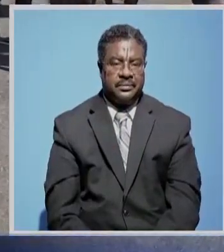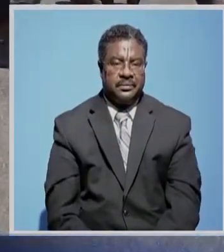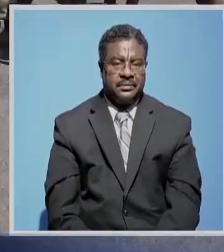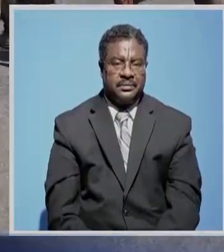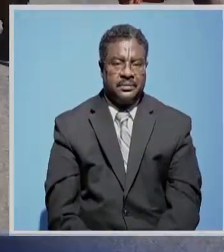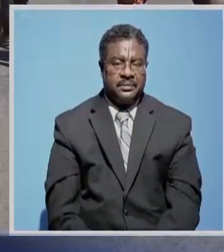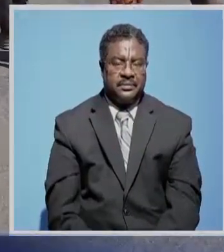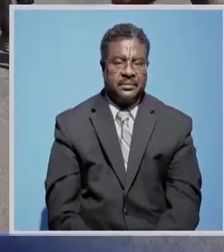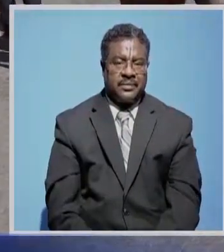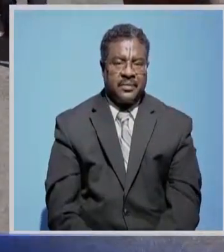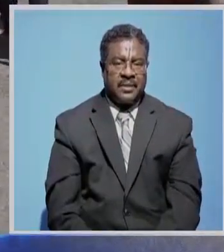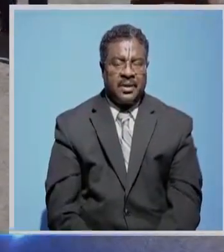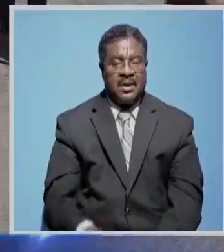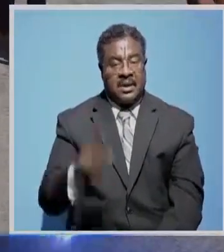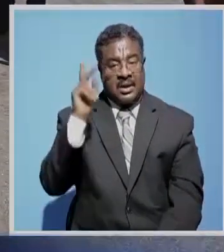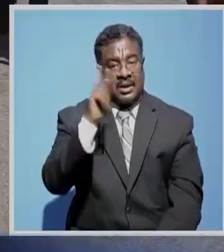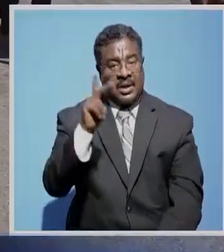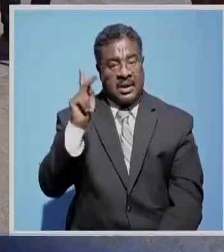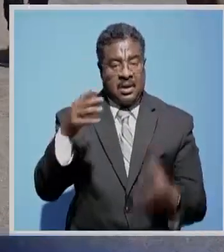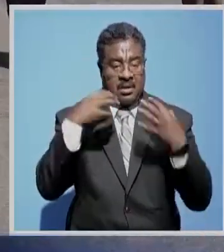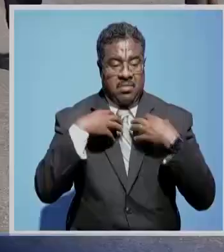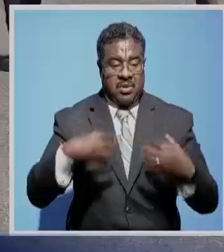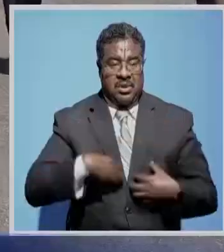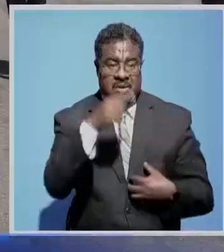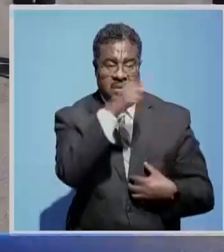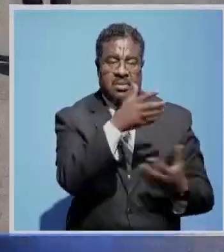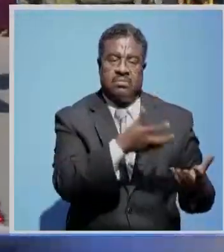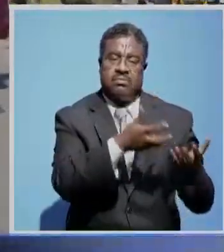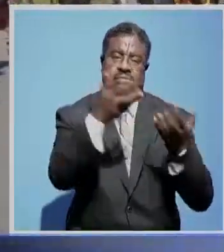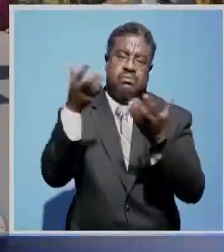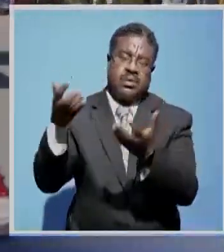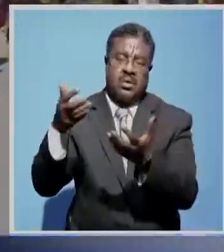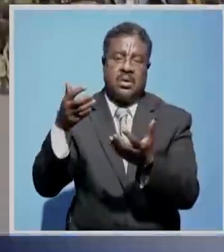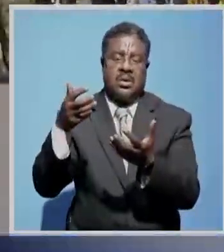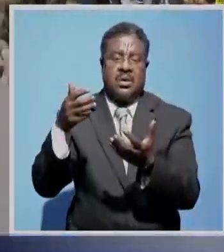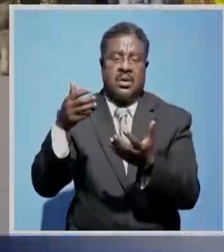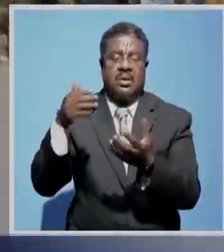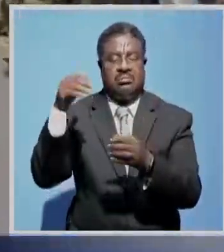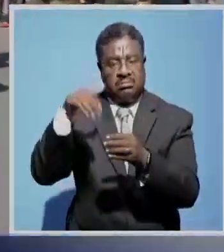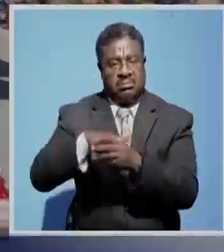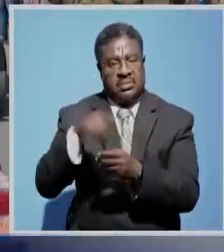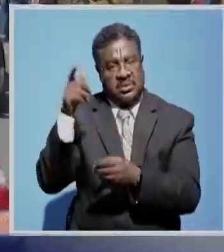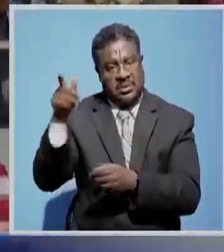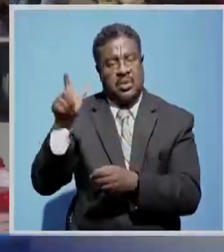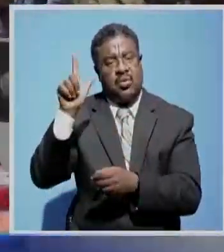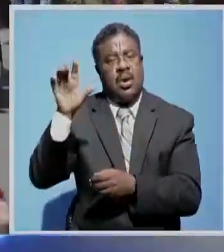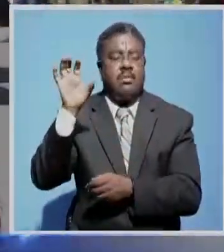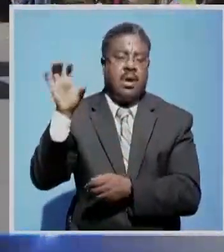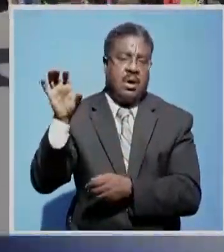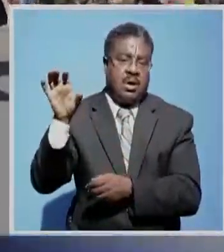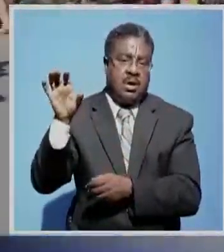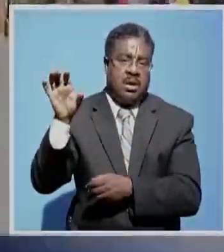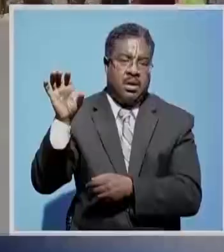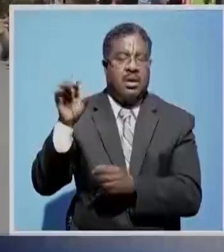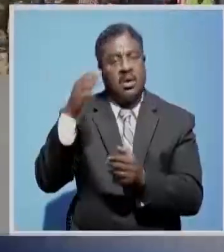The body of the founding father of the nation, Kenneth Kaunda, was in Lwapula province. This was to accord the people of Lwapula an opportunity to